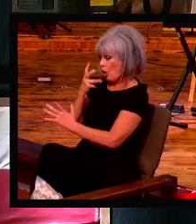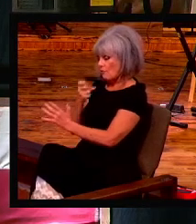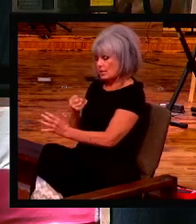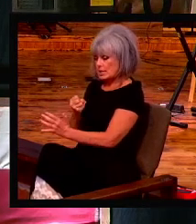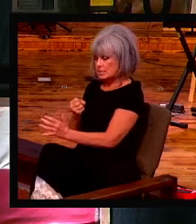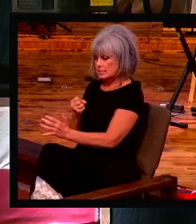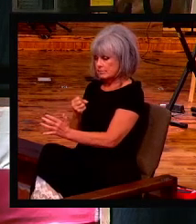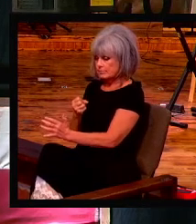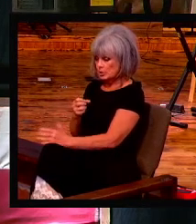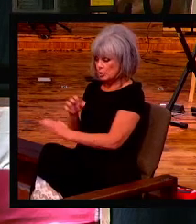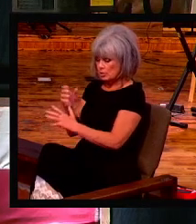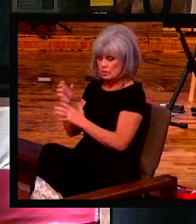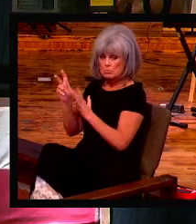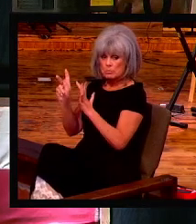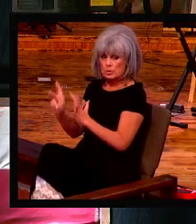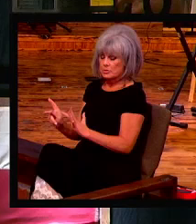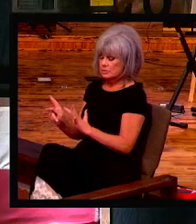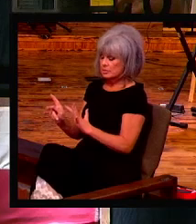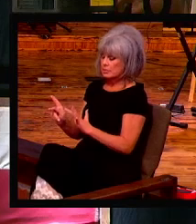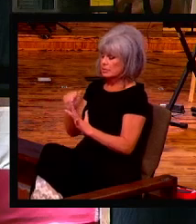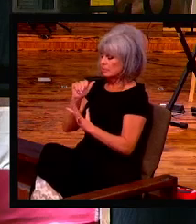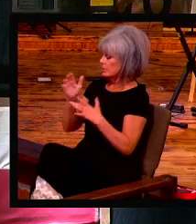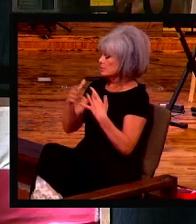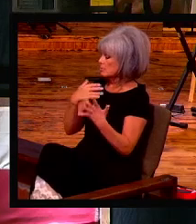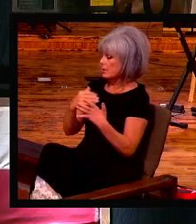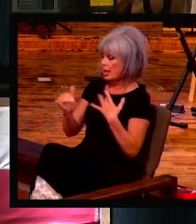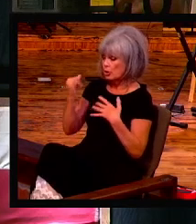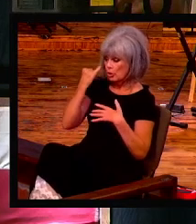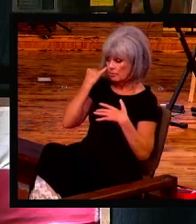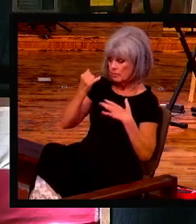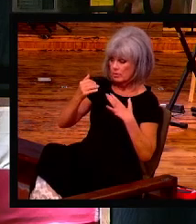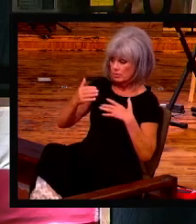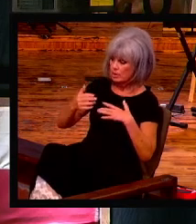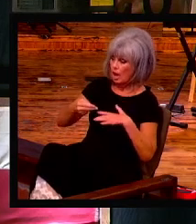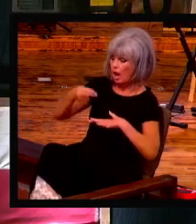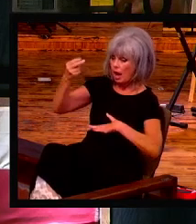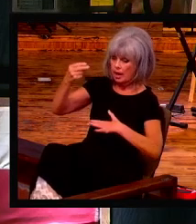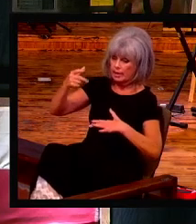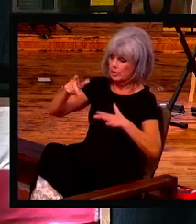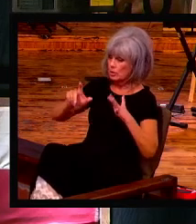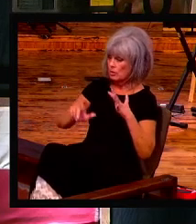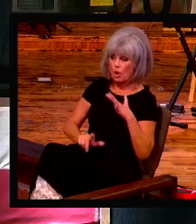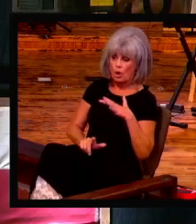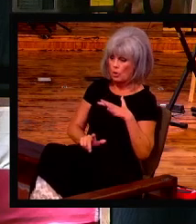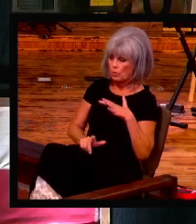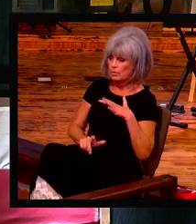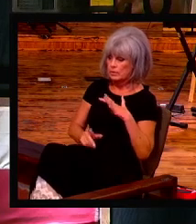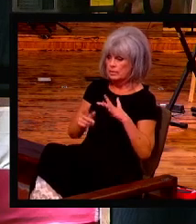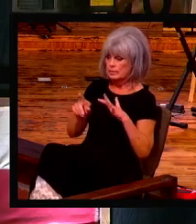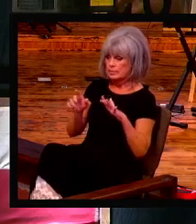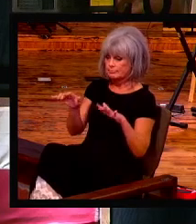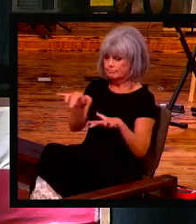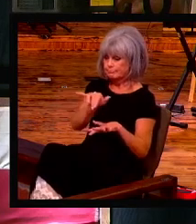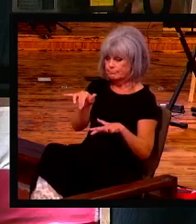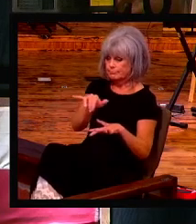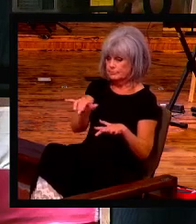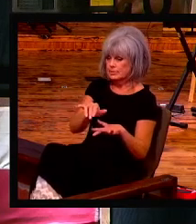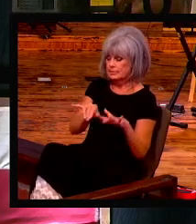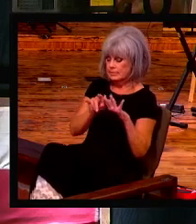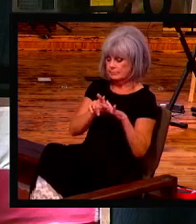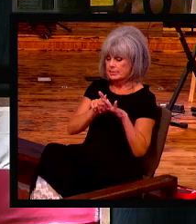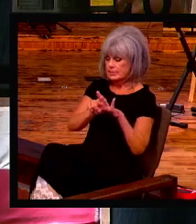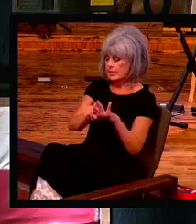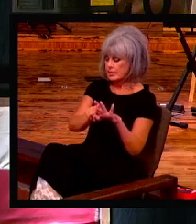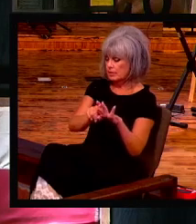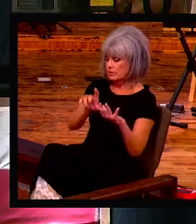This is a person that doesn't care if you're high or low. They're with you no matter where you go.